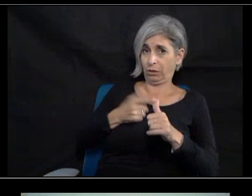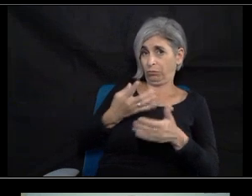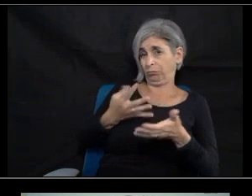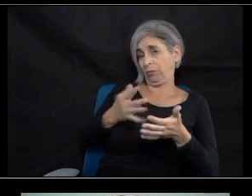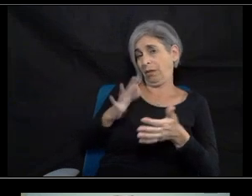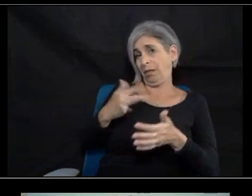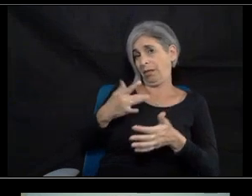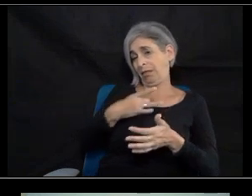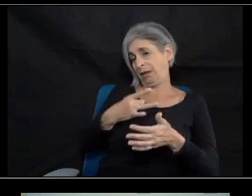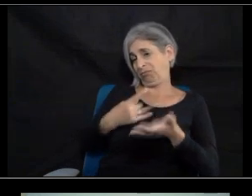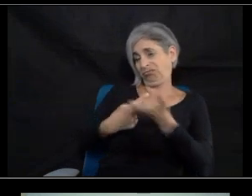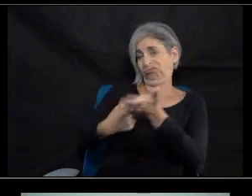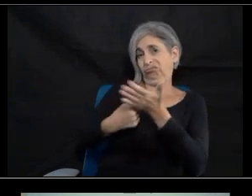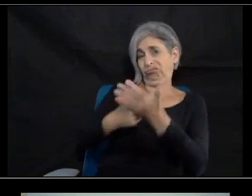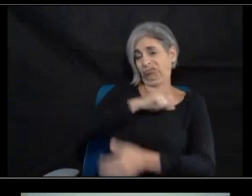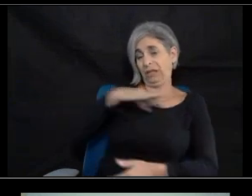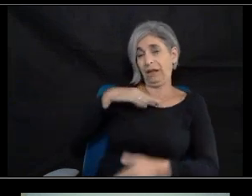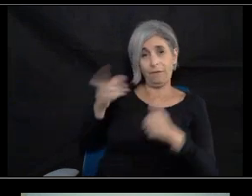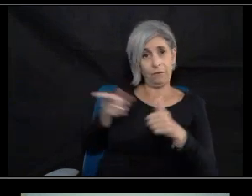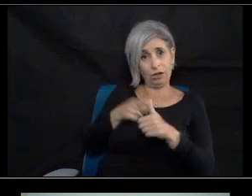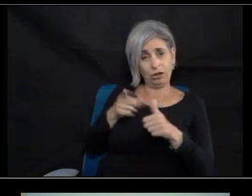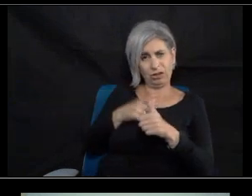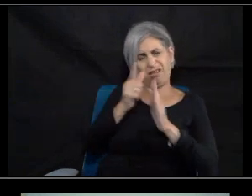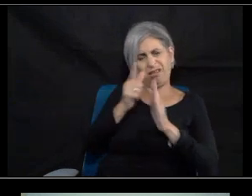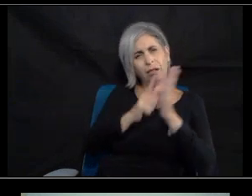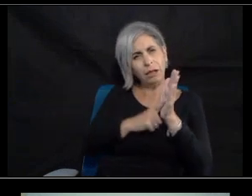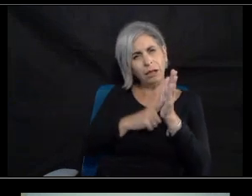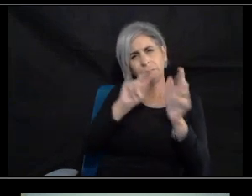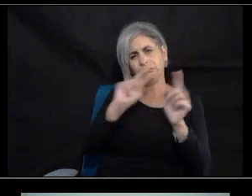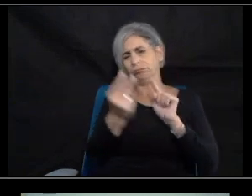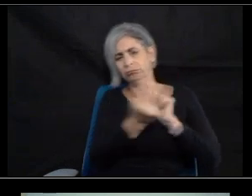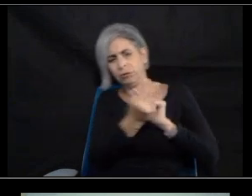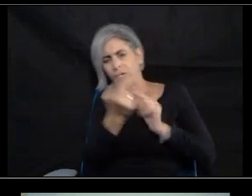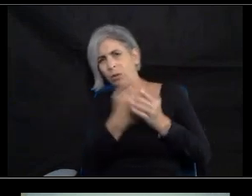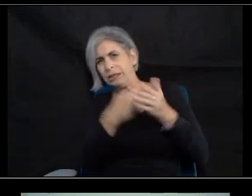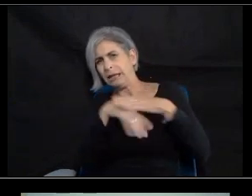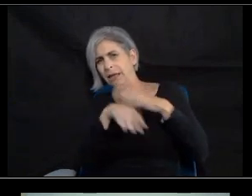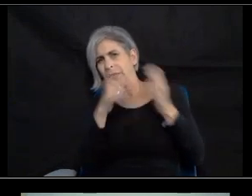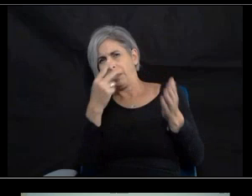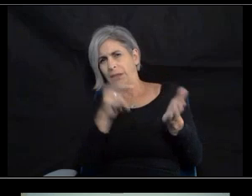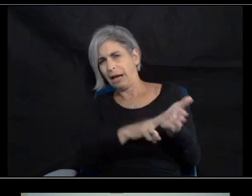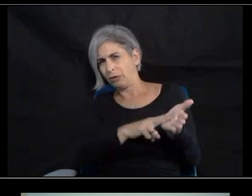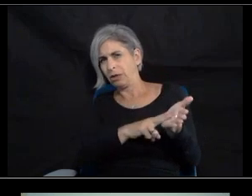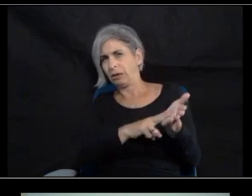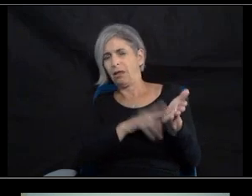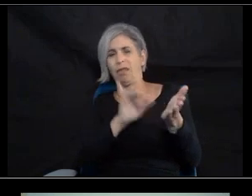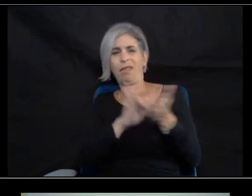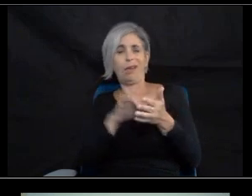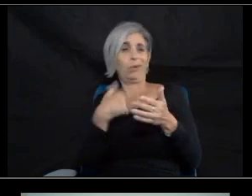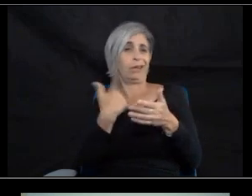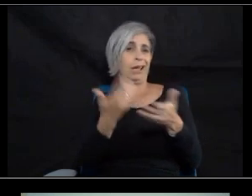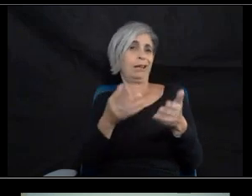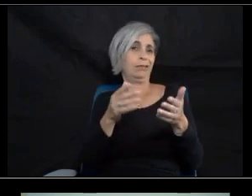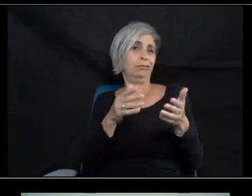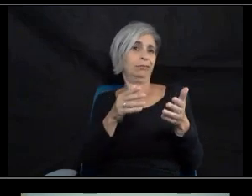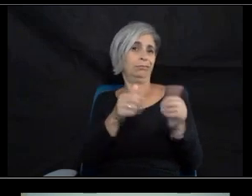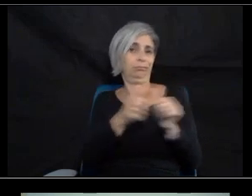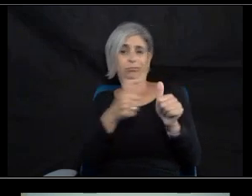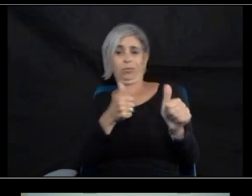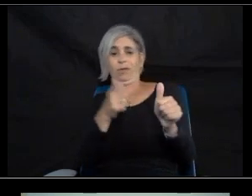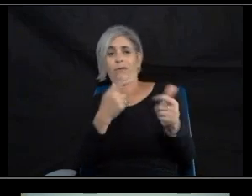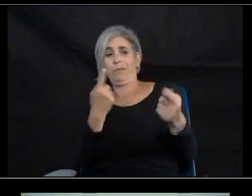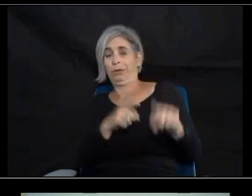a footing on the legal aspect of what was in the contract that we could potentially, you know, move away from what we agreed